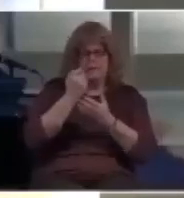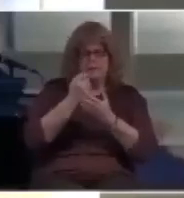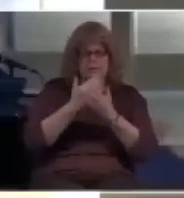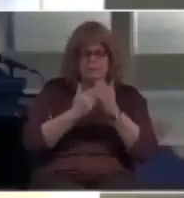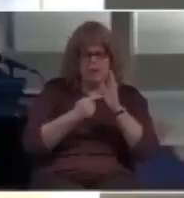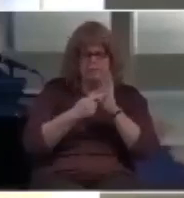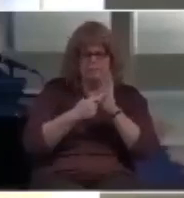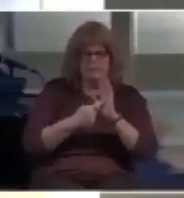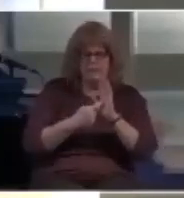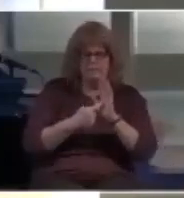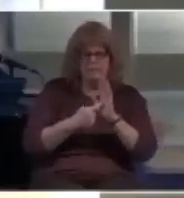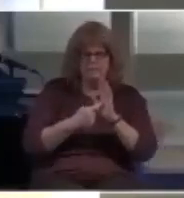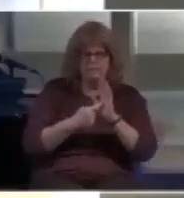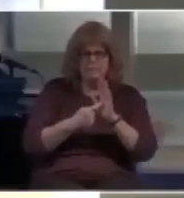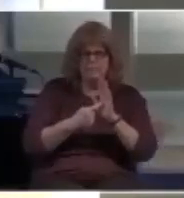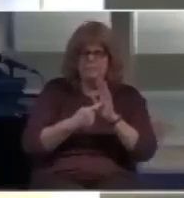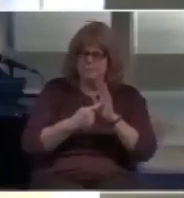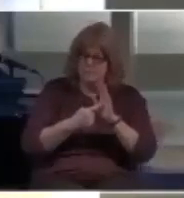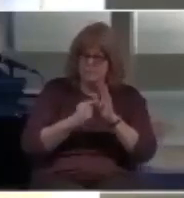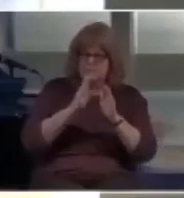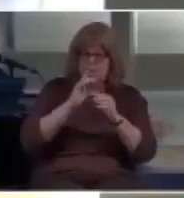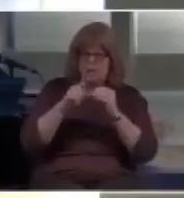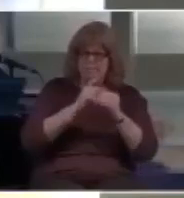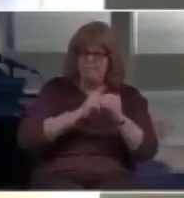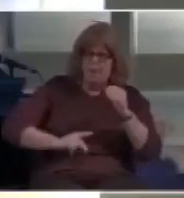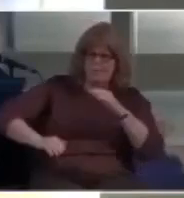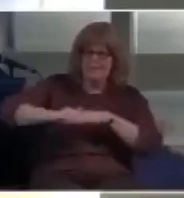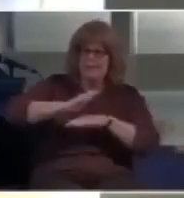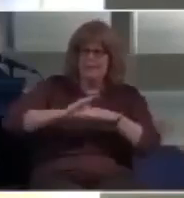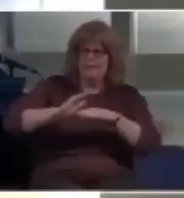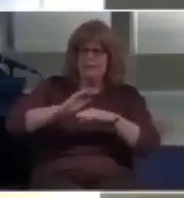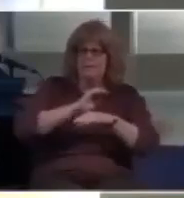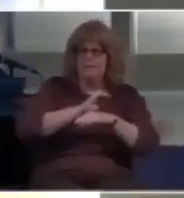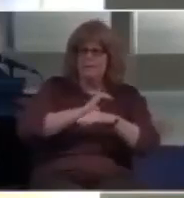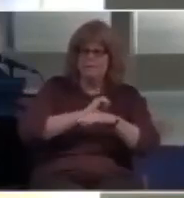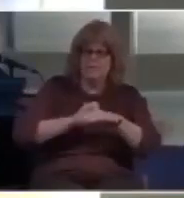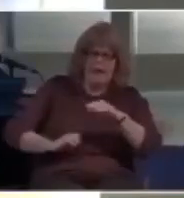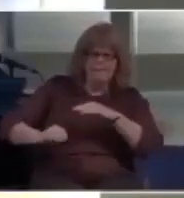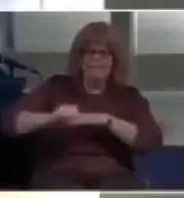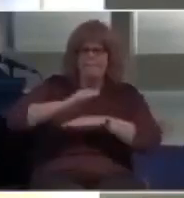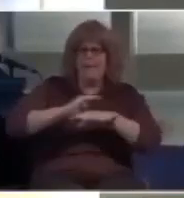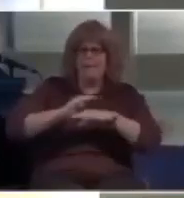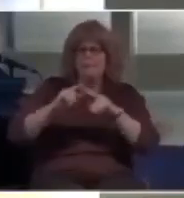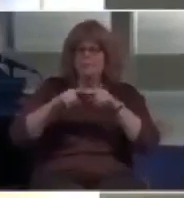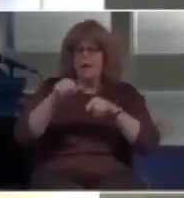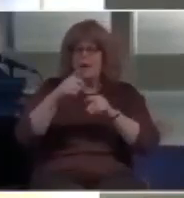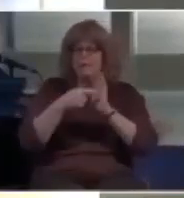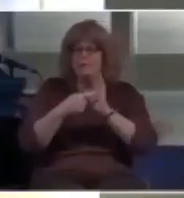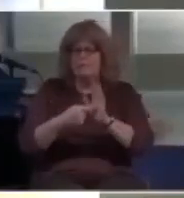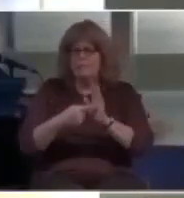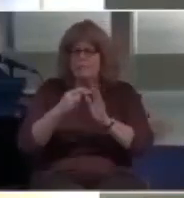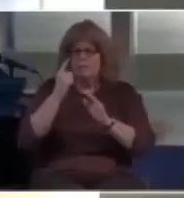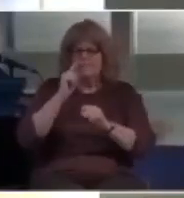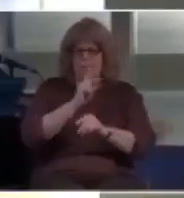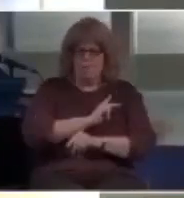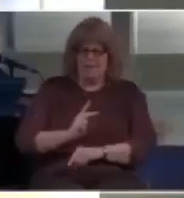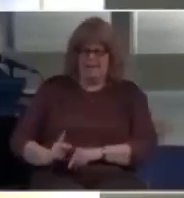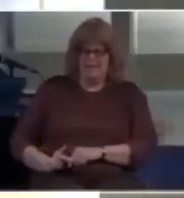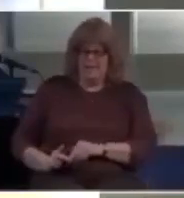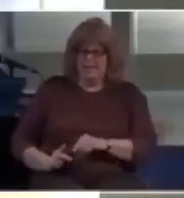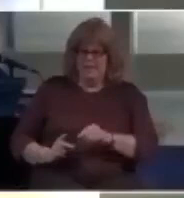he uses are for kingdoms and empires, but other symbols he uses are for kings